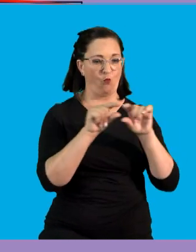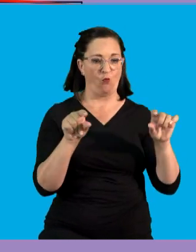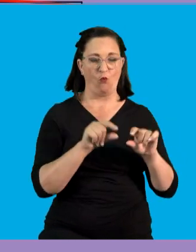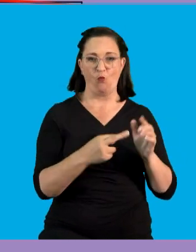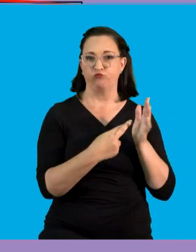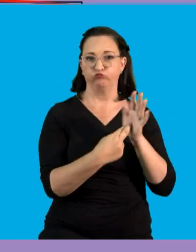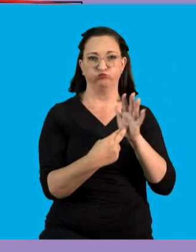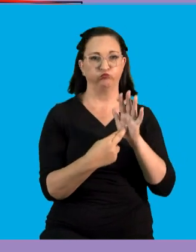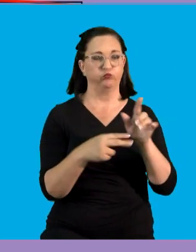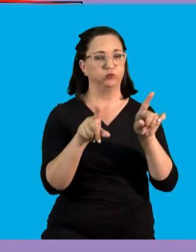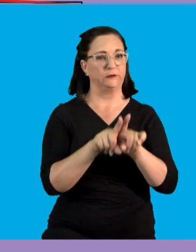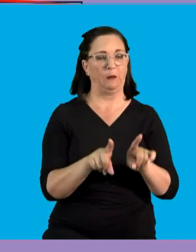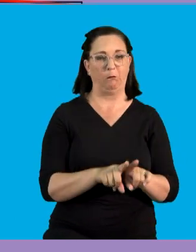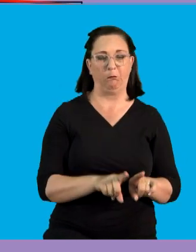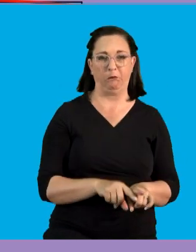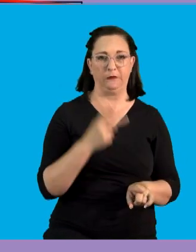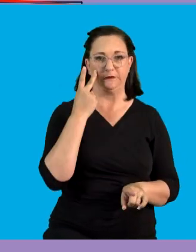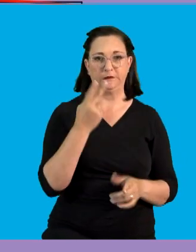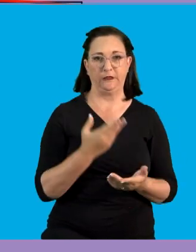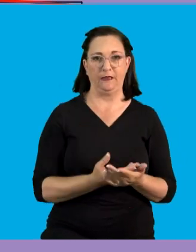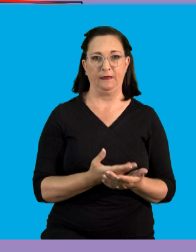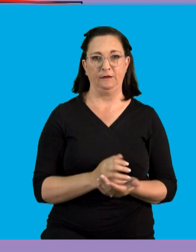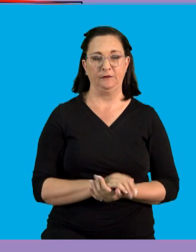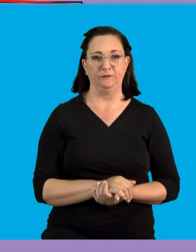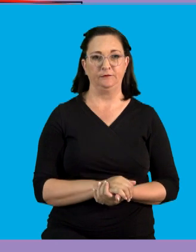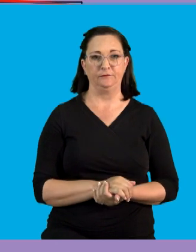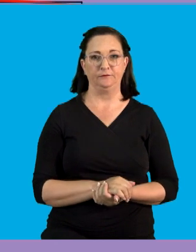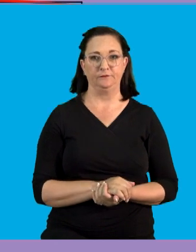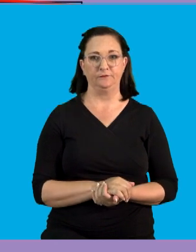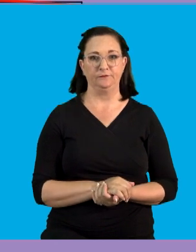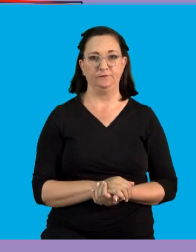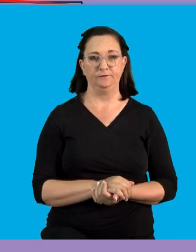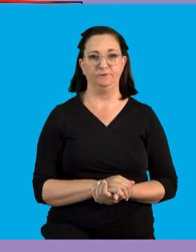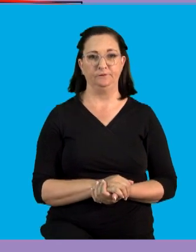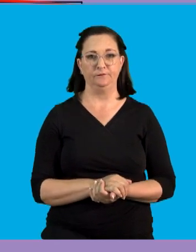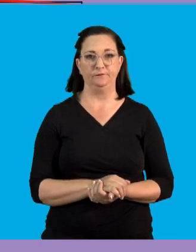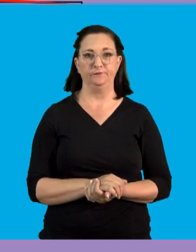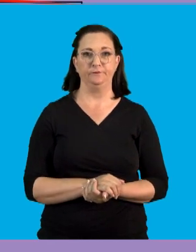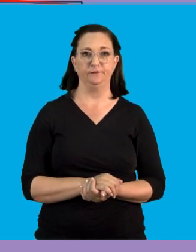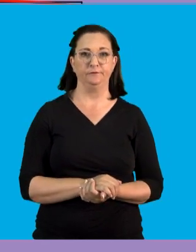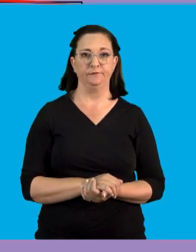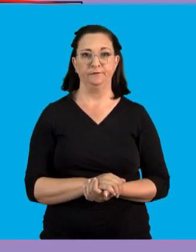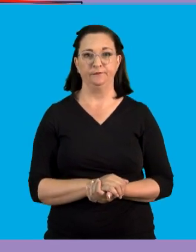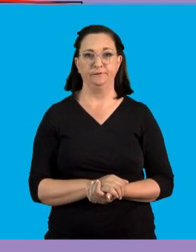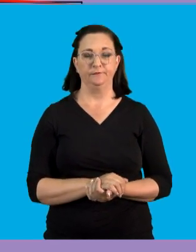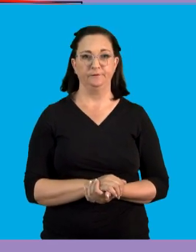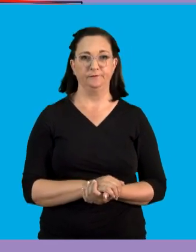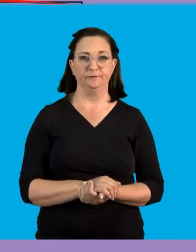see, represent exactly the same amount of that whole.